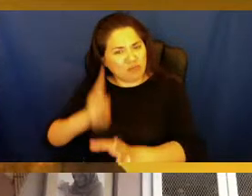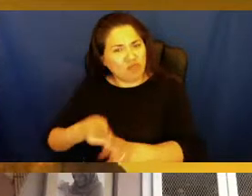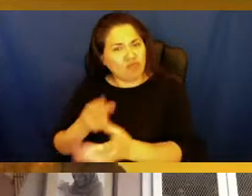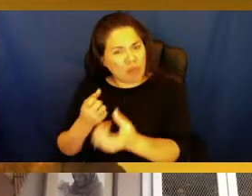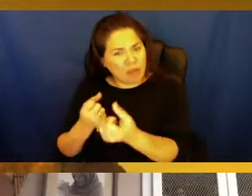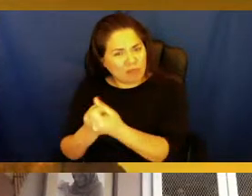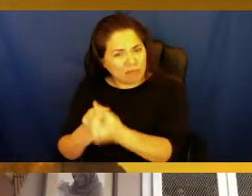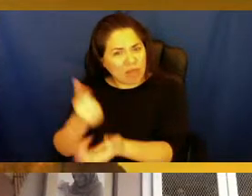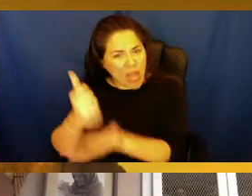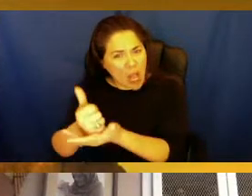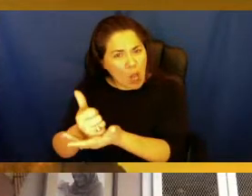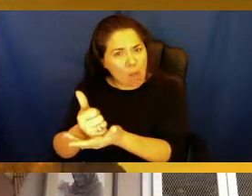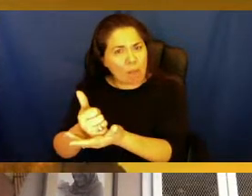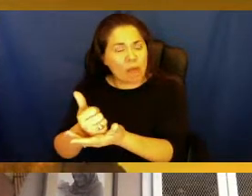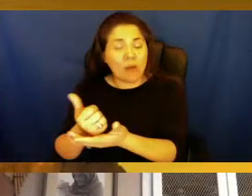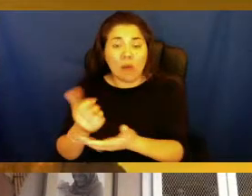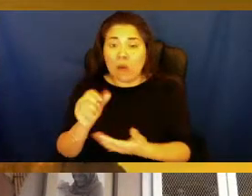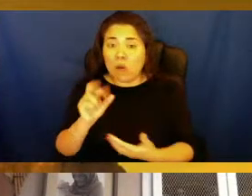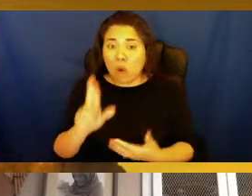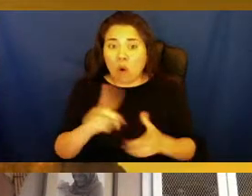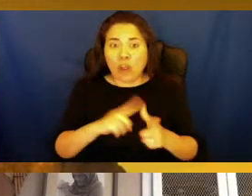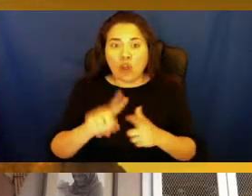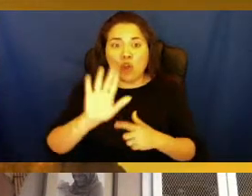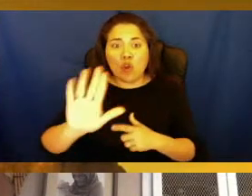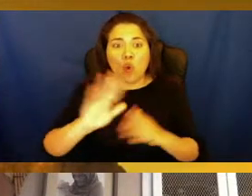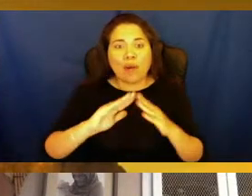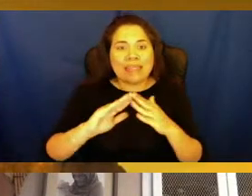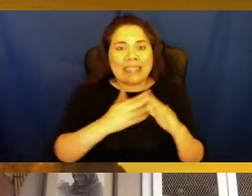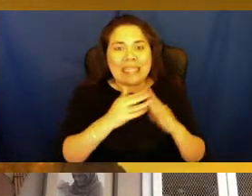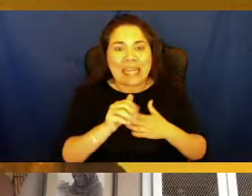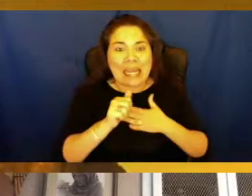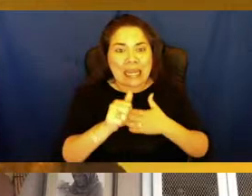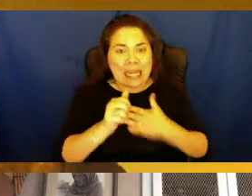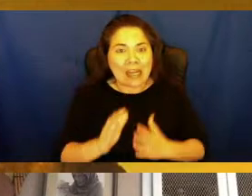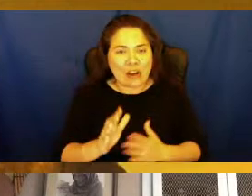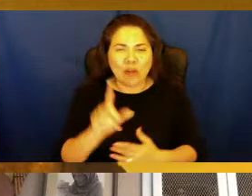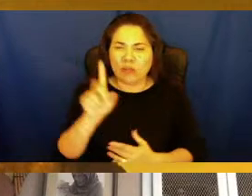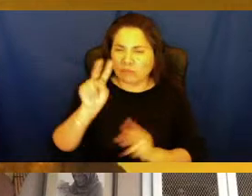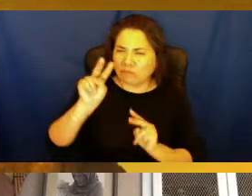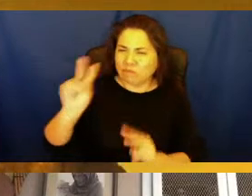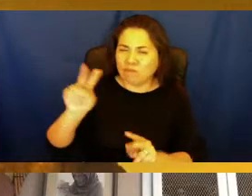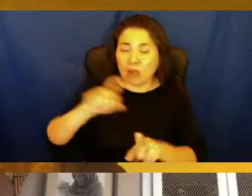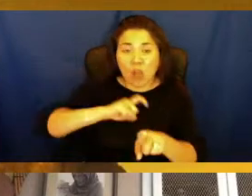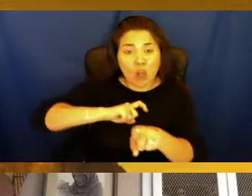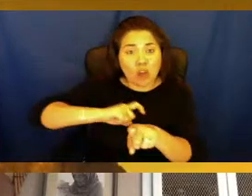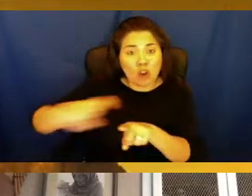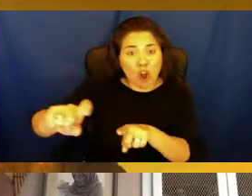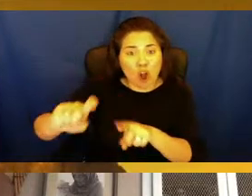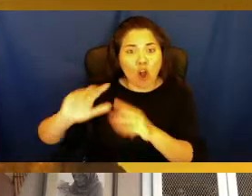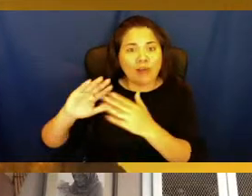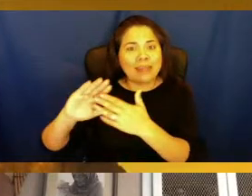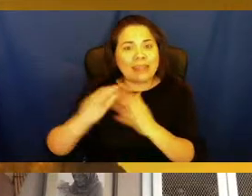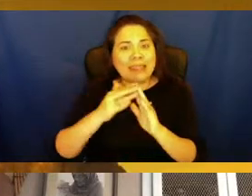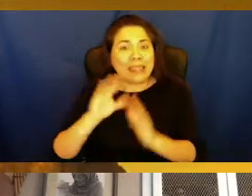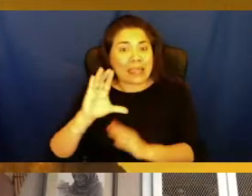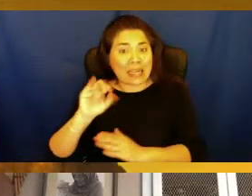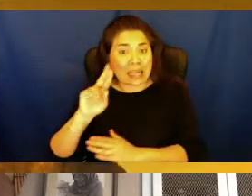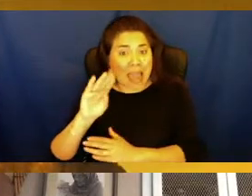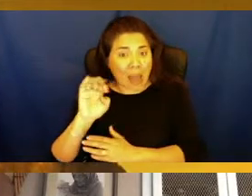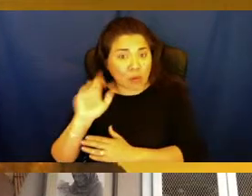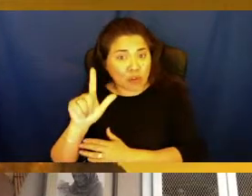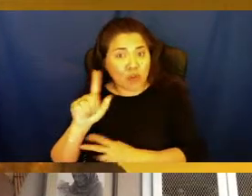just holding our city leaders accountable. You can call your city council person,